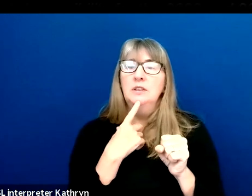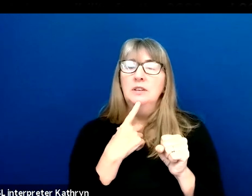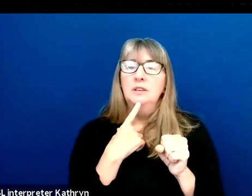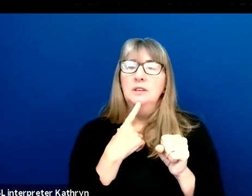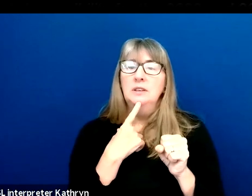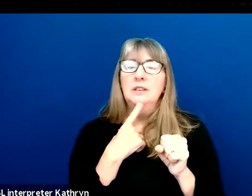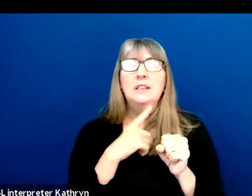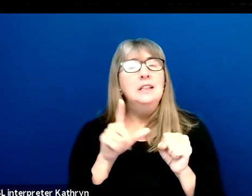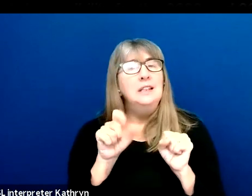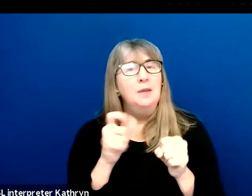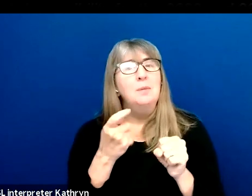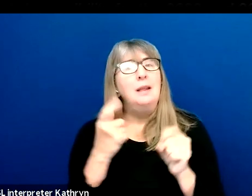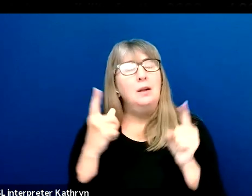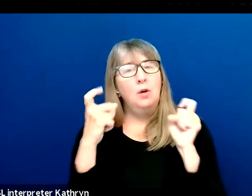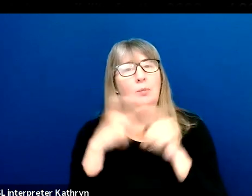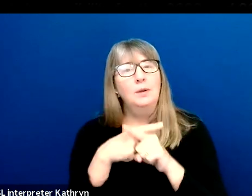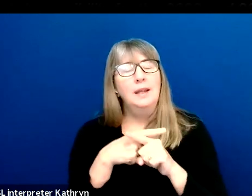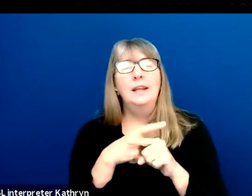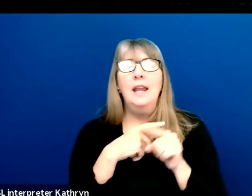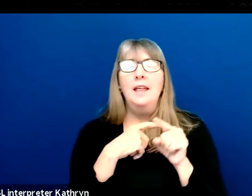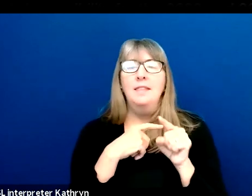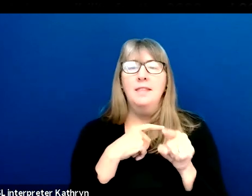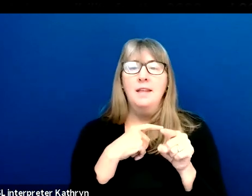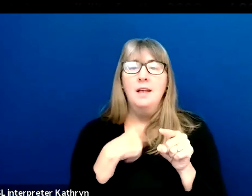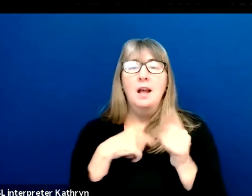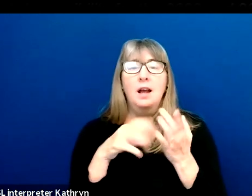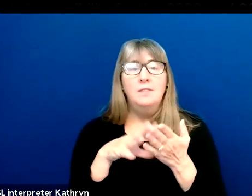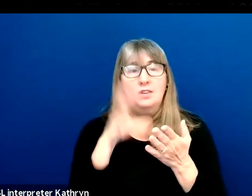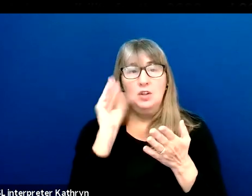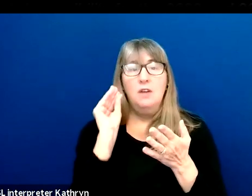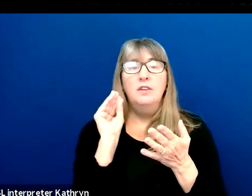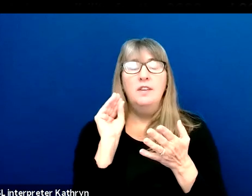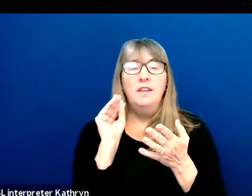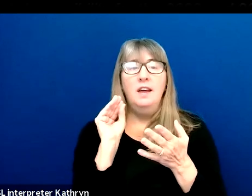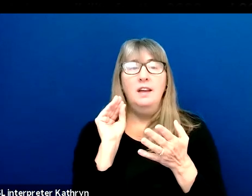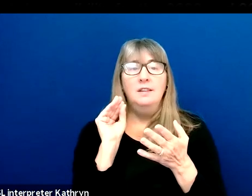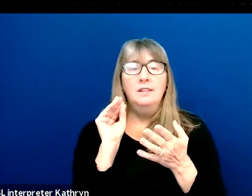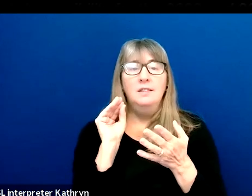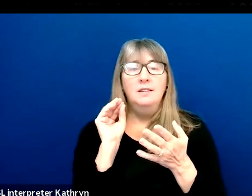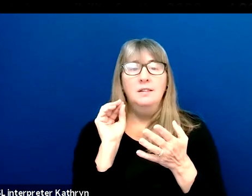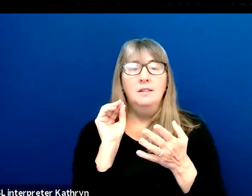it can be a little bit complicated. And I've discovered that this is